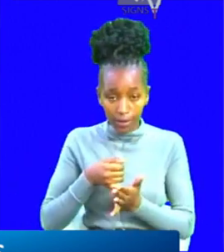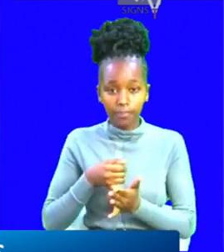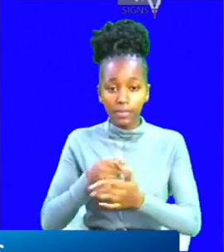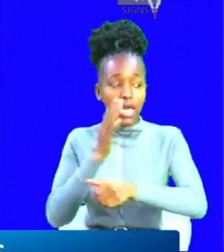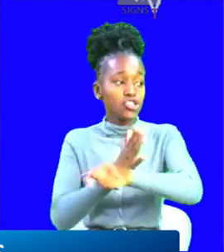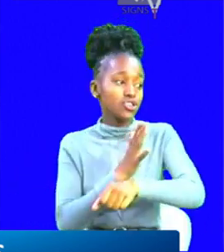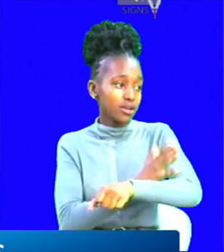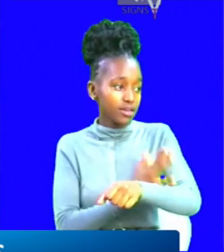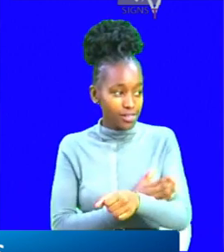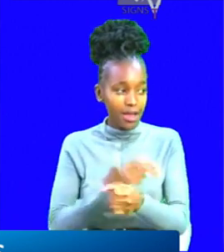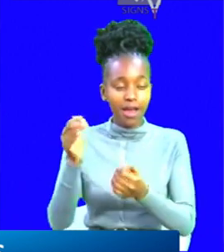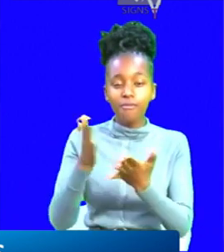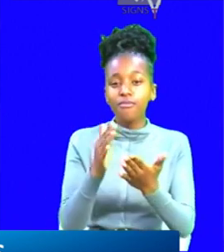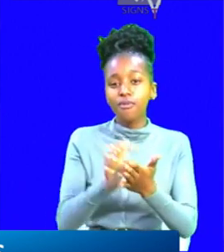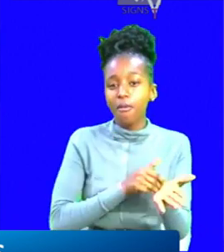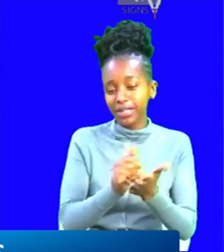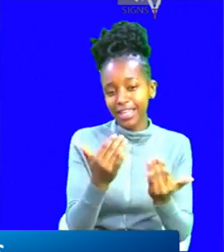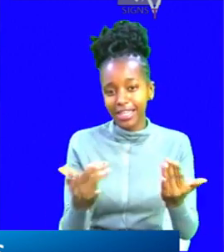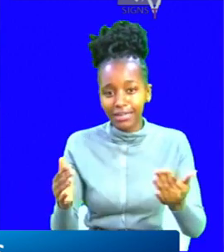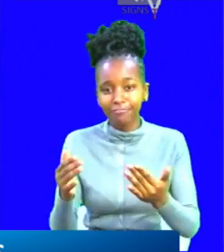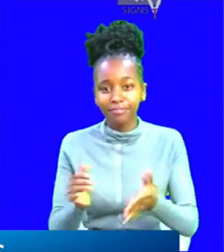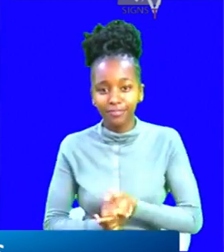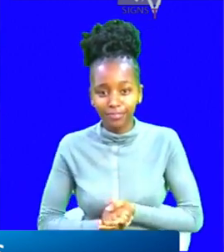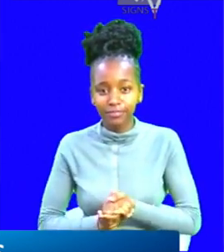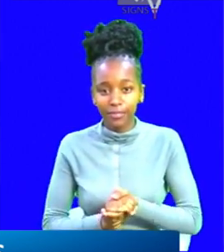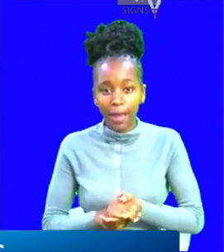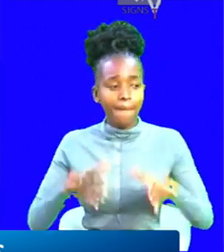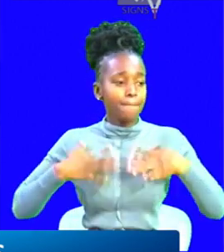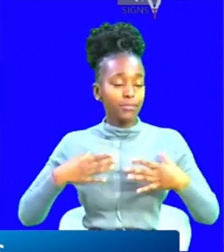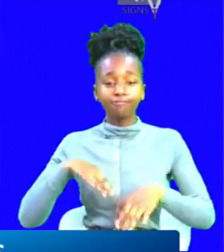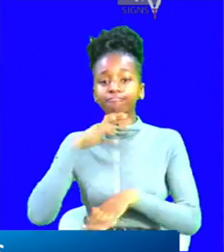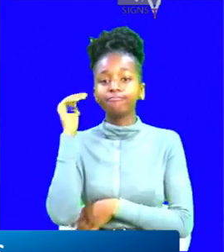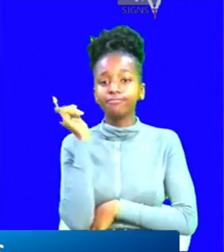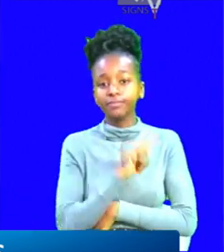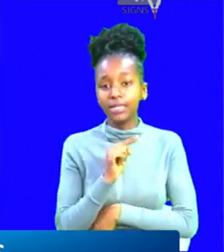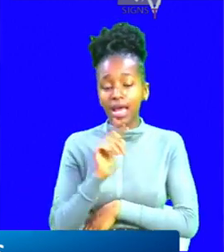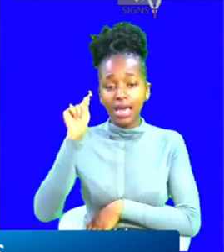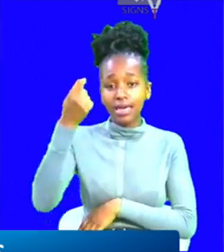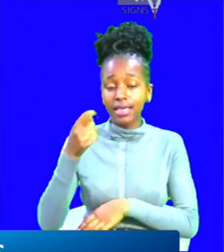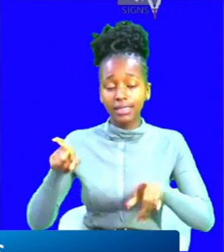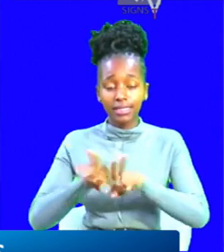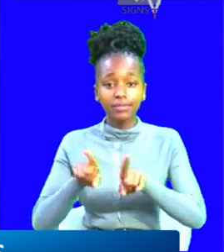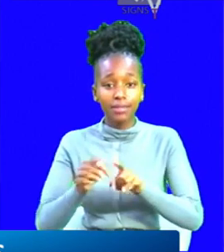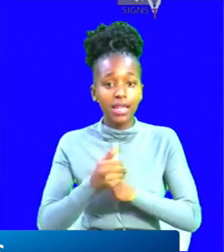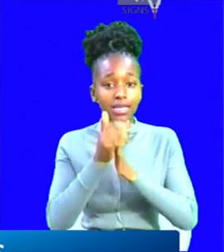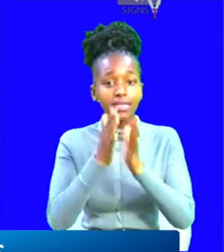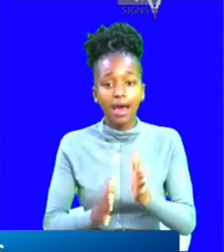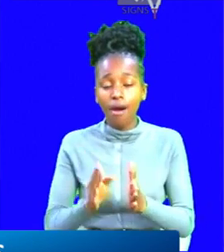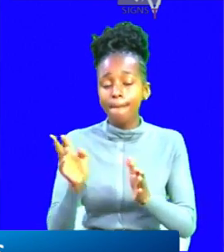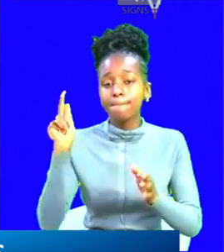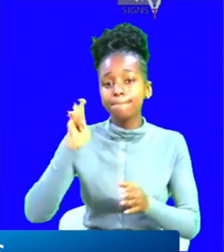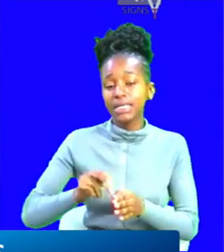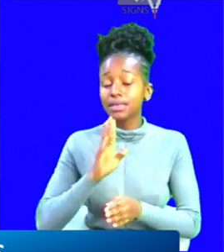injuries, property damage, trauma and the loss of lives. Kenyans and our leaders must be willing